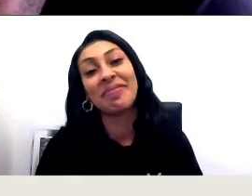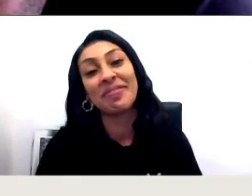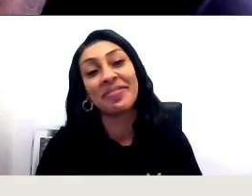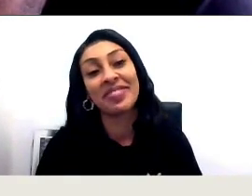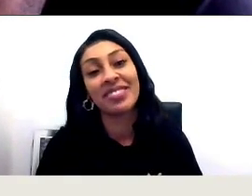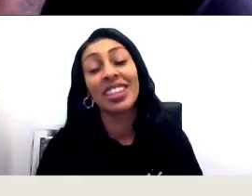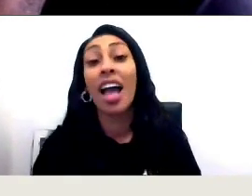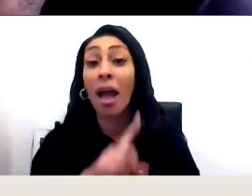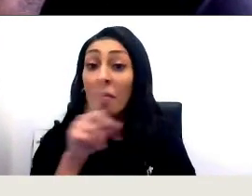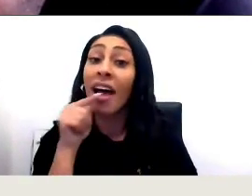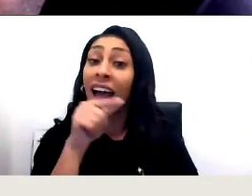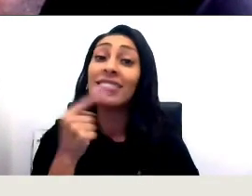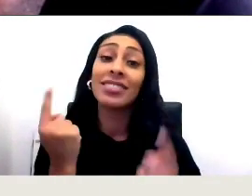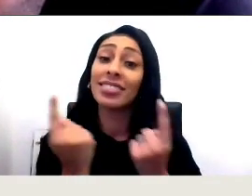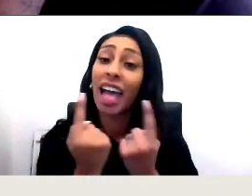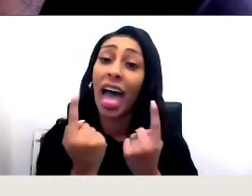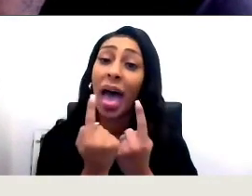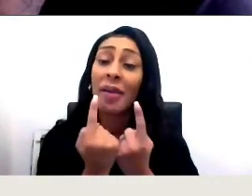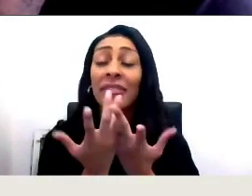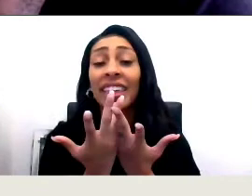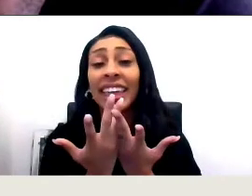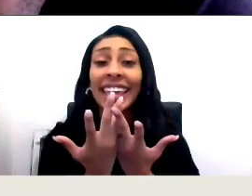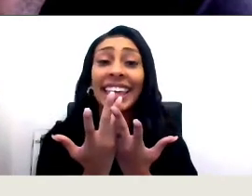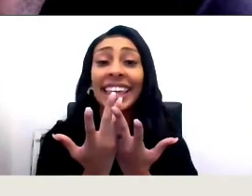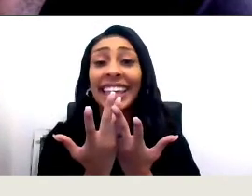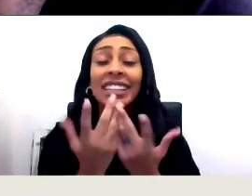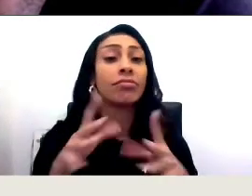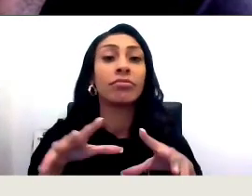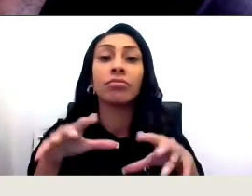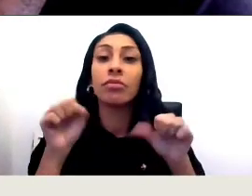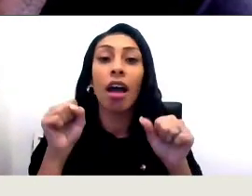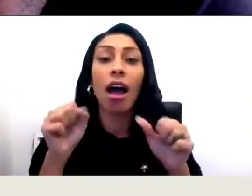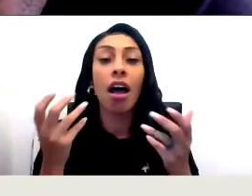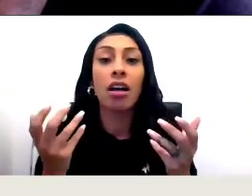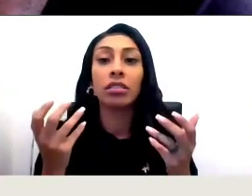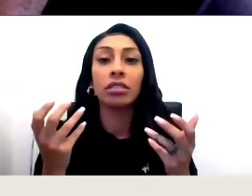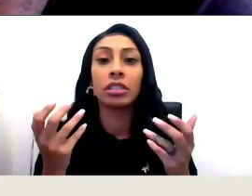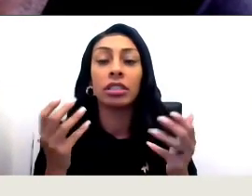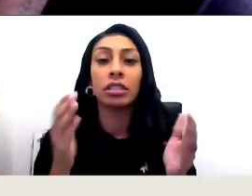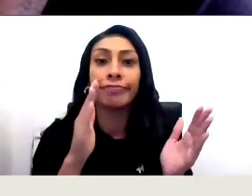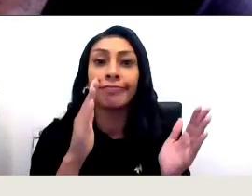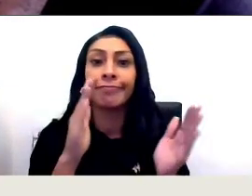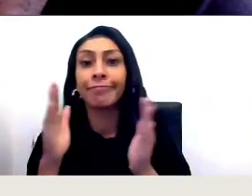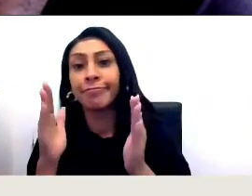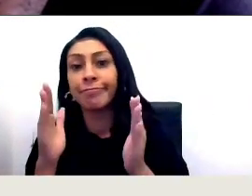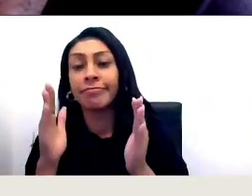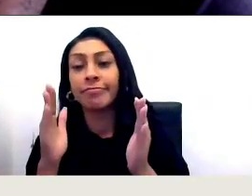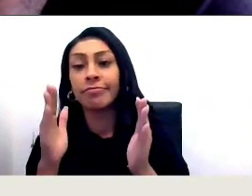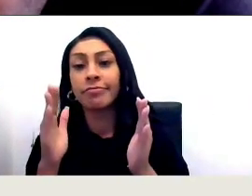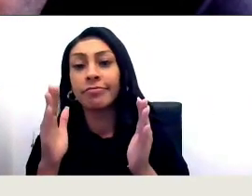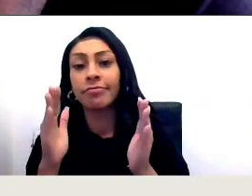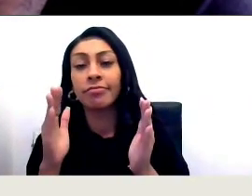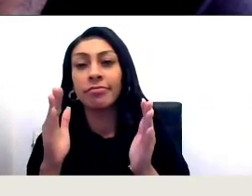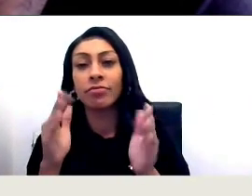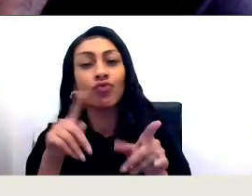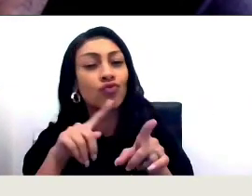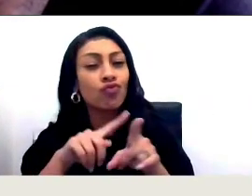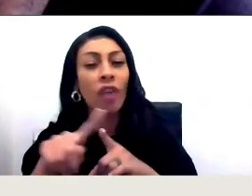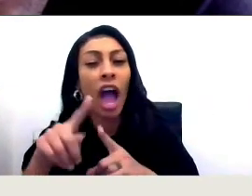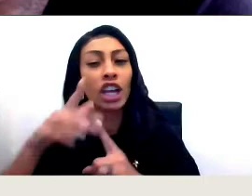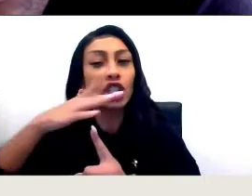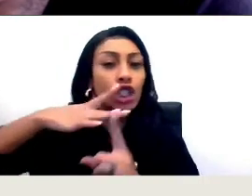But that's something that has, I guess, started to, I wouldn't say shift, because it's trying to have a